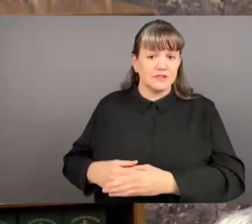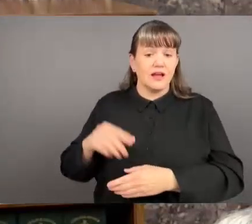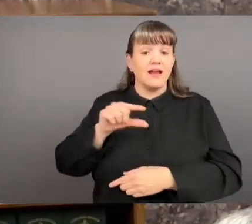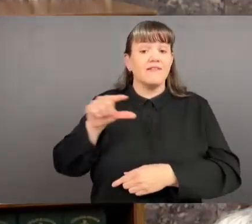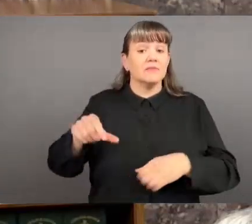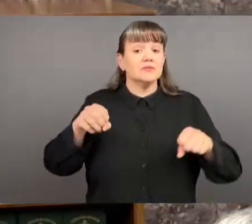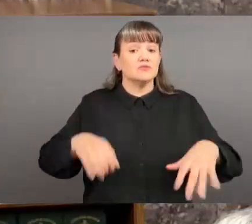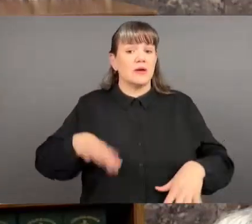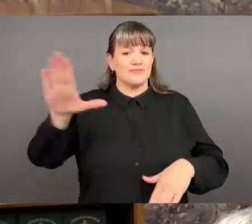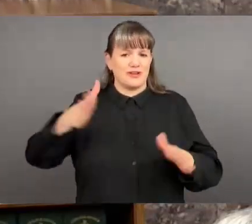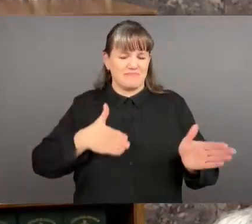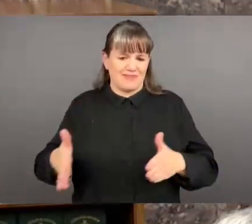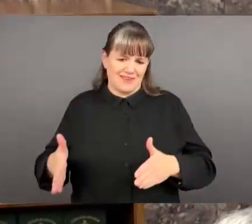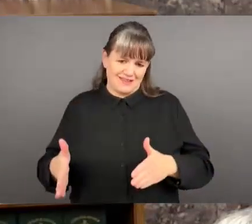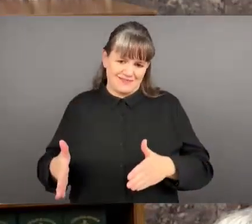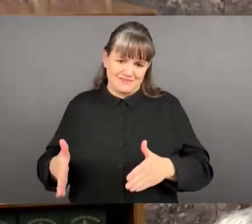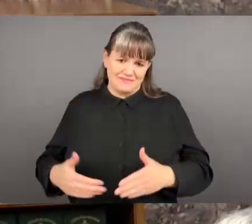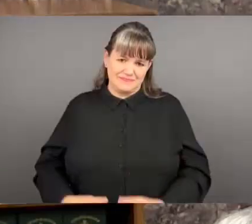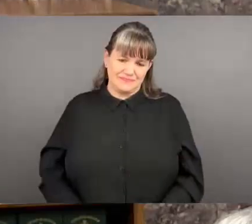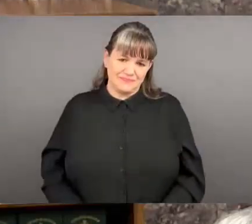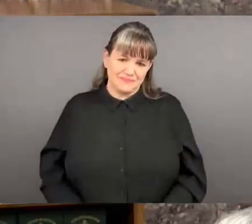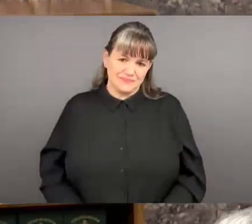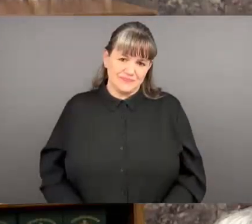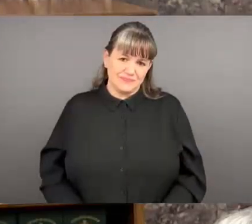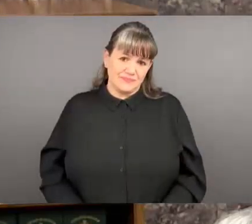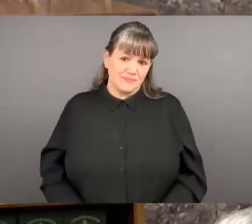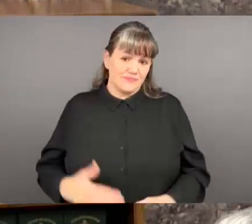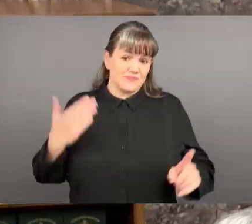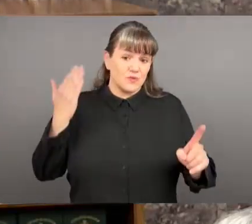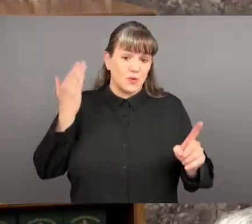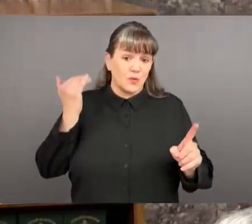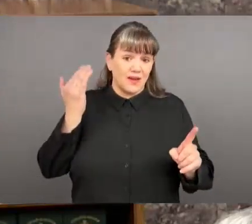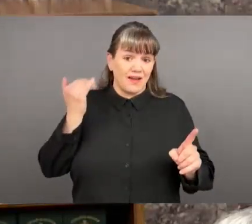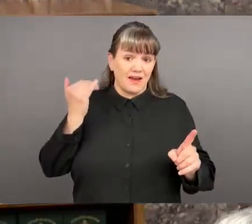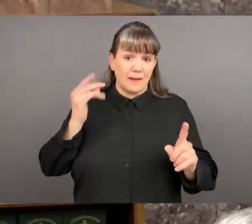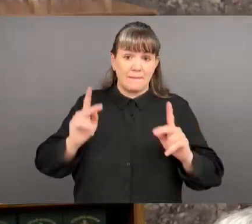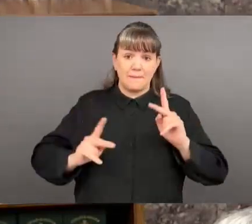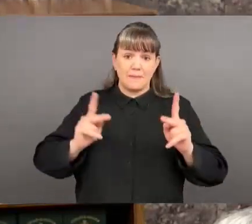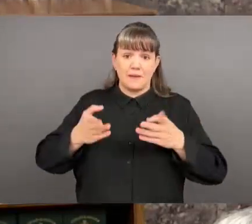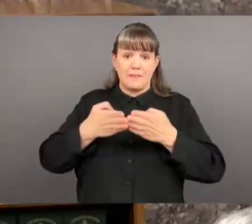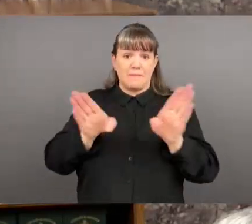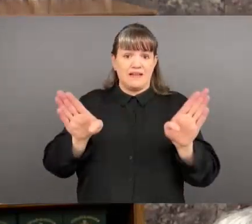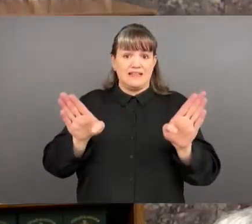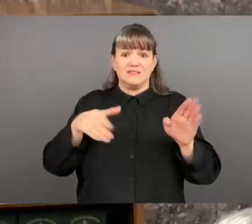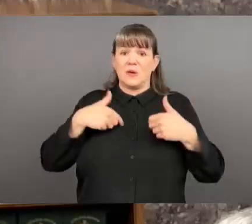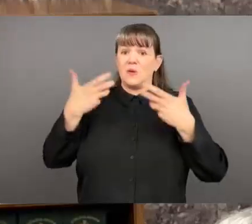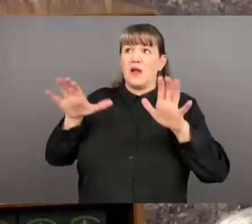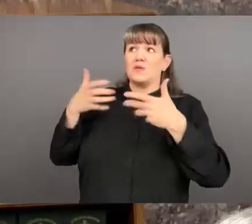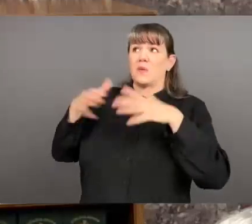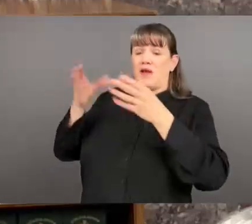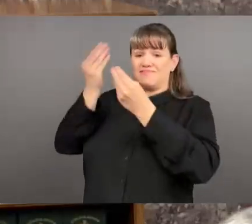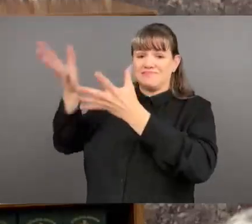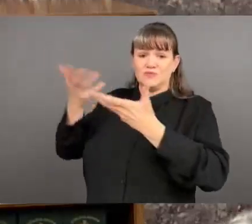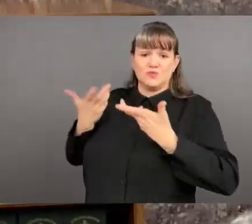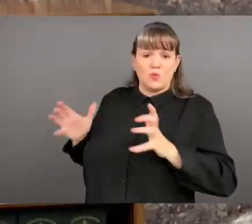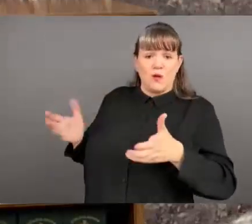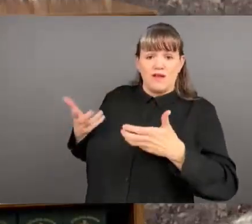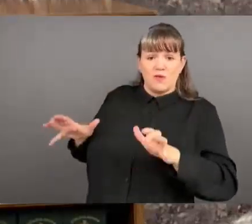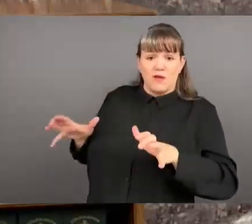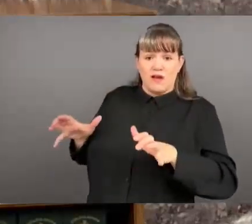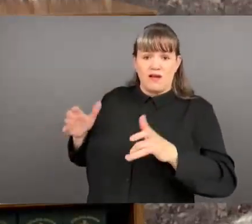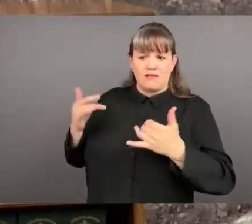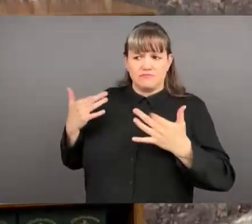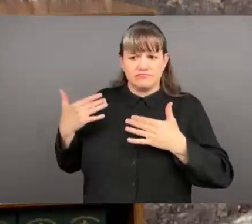clear they don't want it," end quote. So once again, to this Premier, given TransLink's